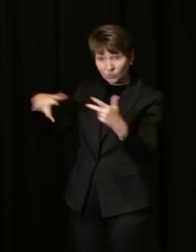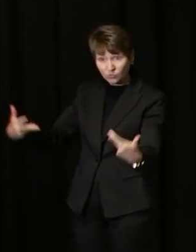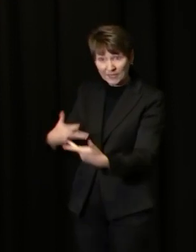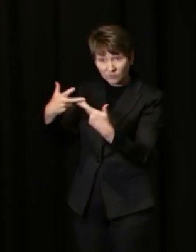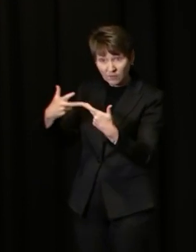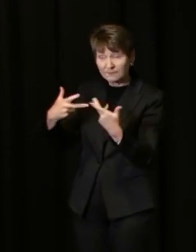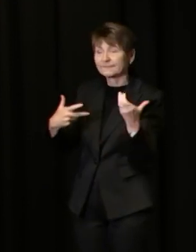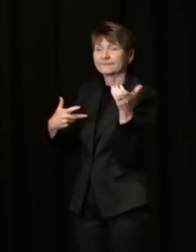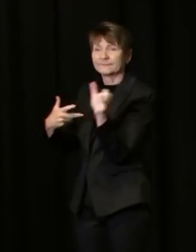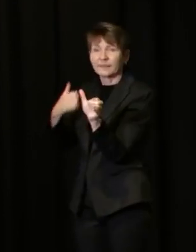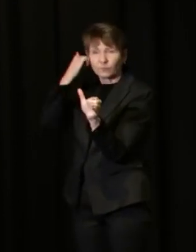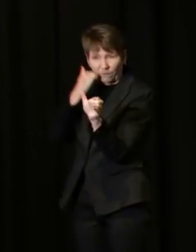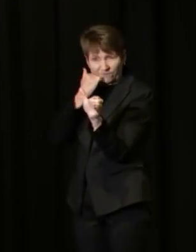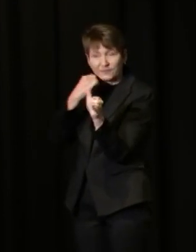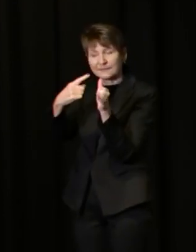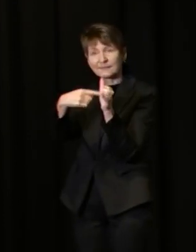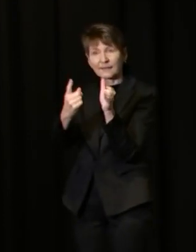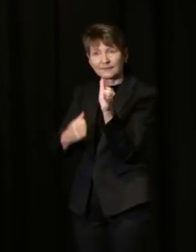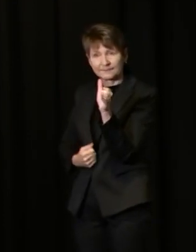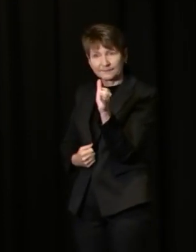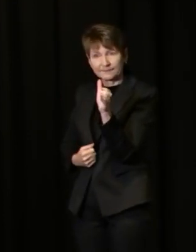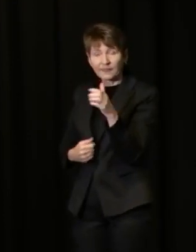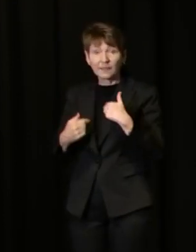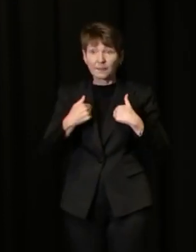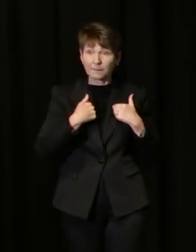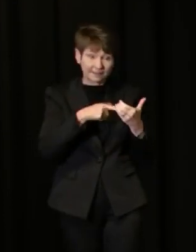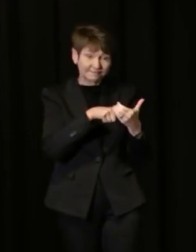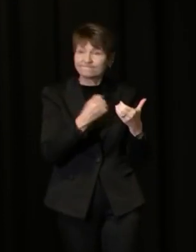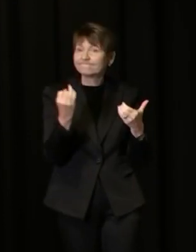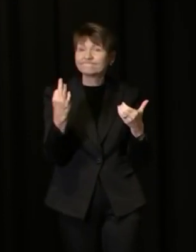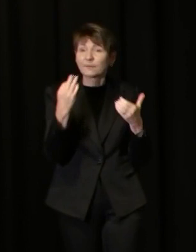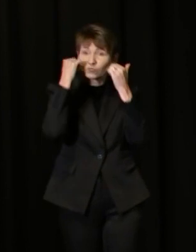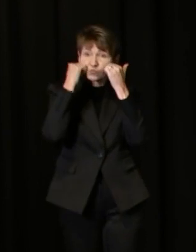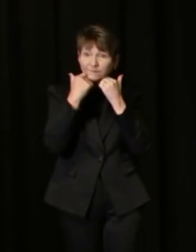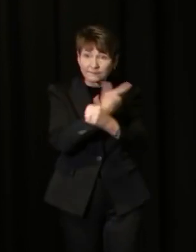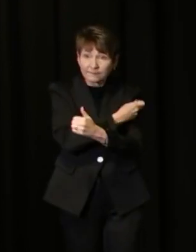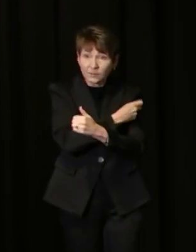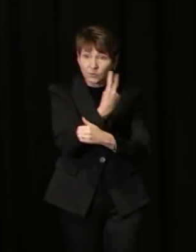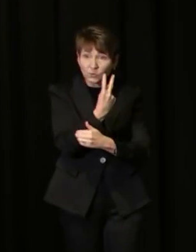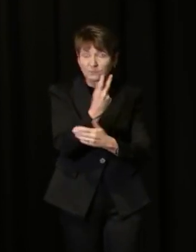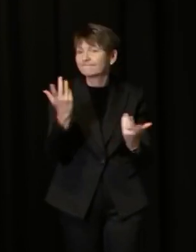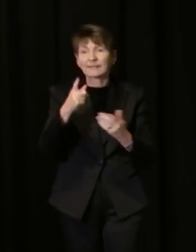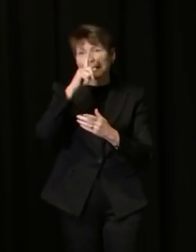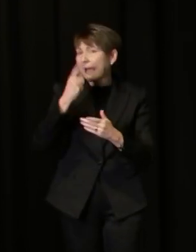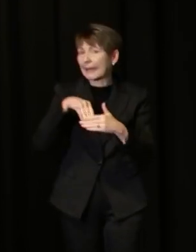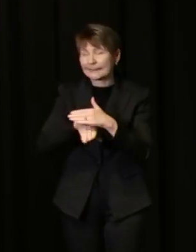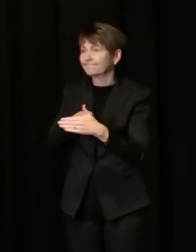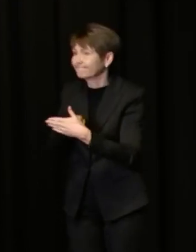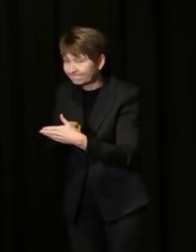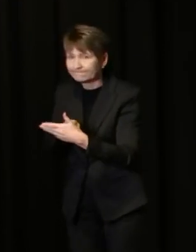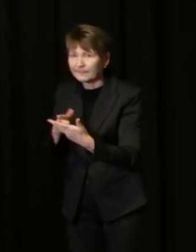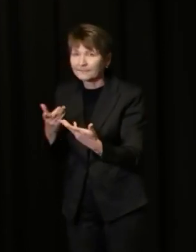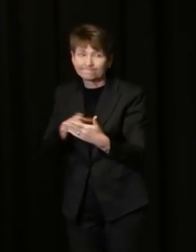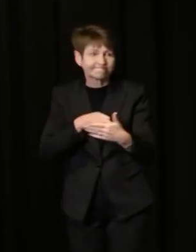those settings where you only get in if you are double vaxxed, and you can tap and verify that for